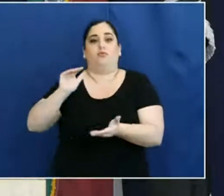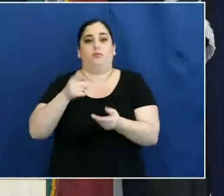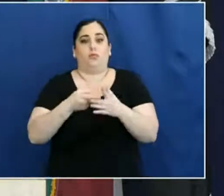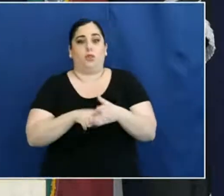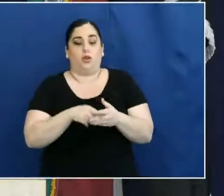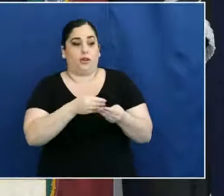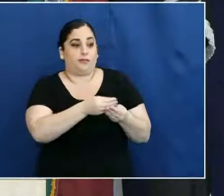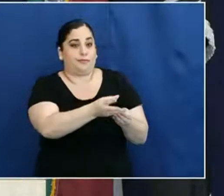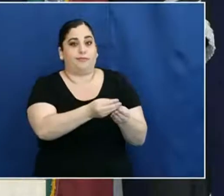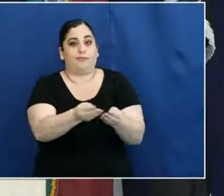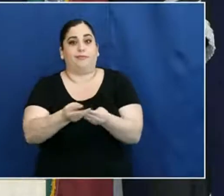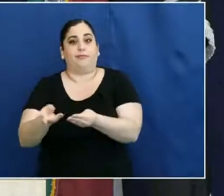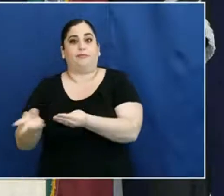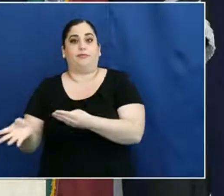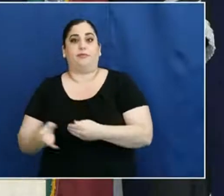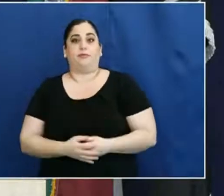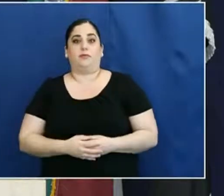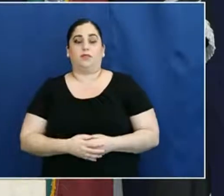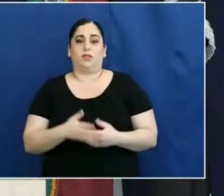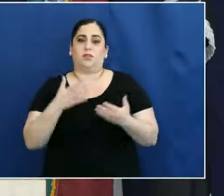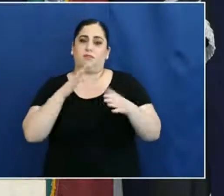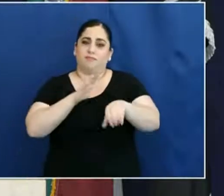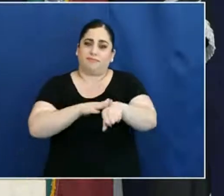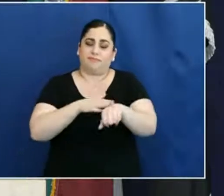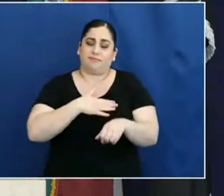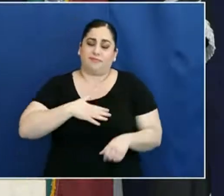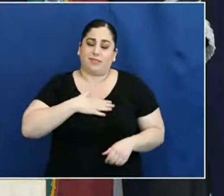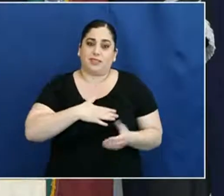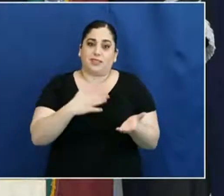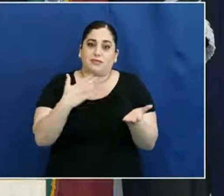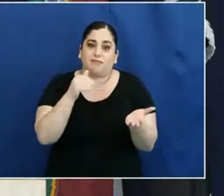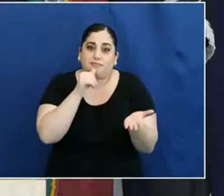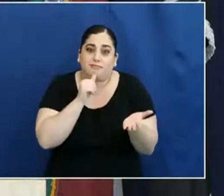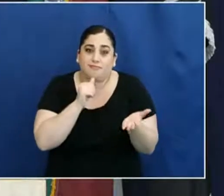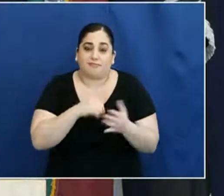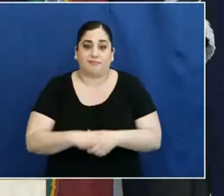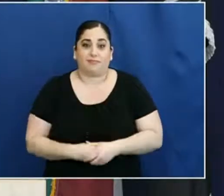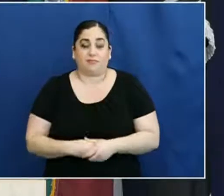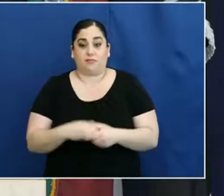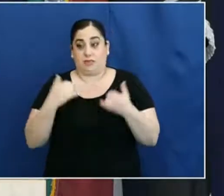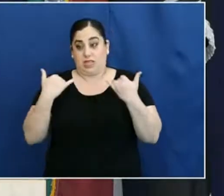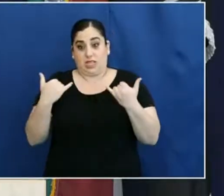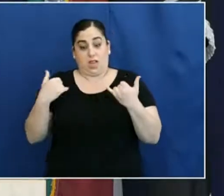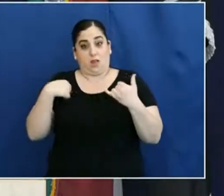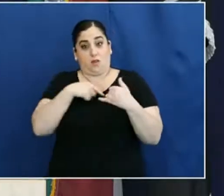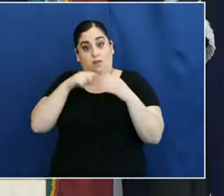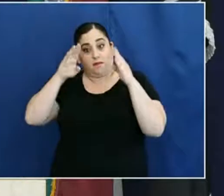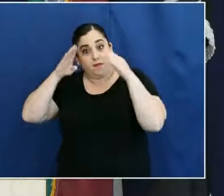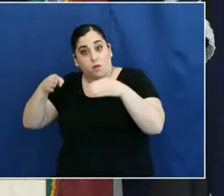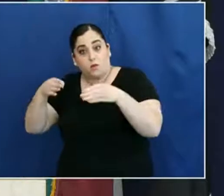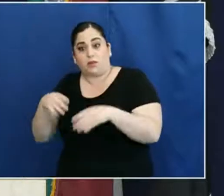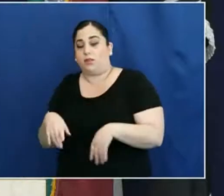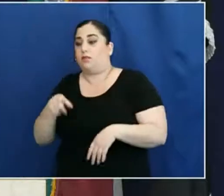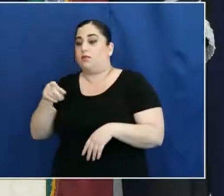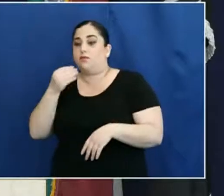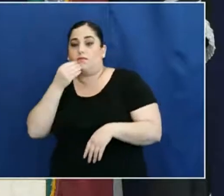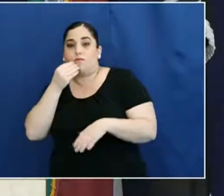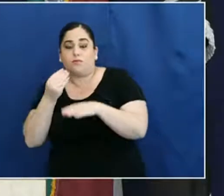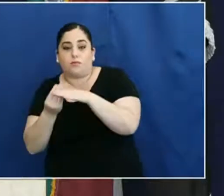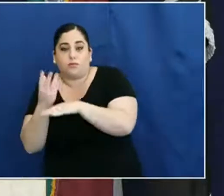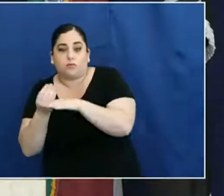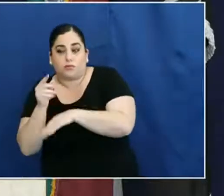patience between our food and agricultural sectors and education and child care, along with those with underlying health